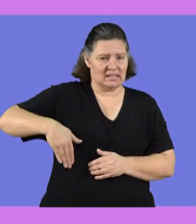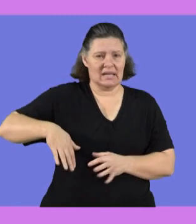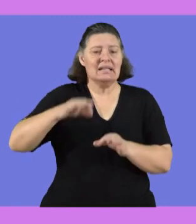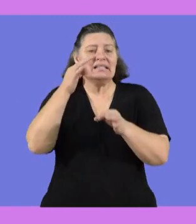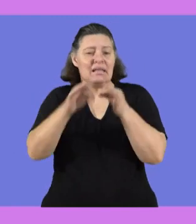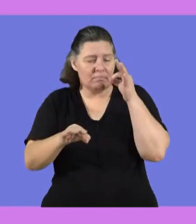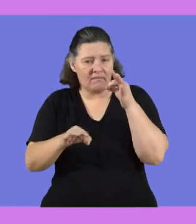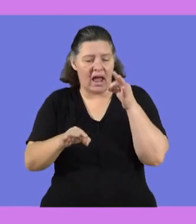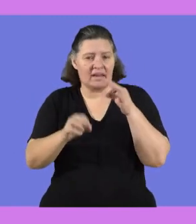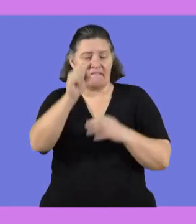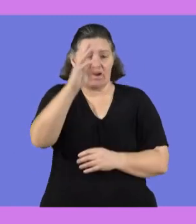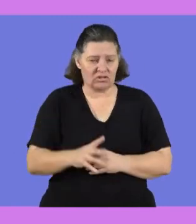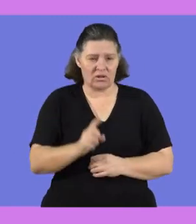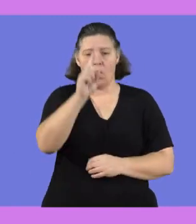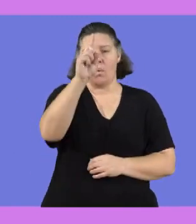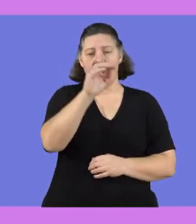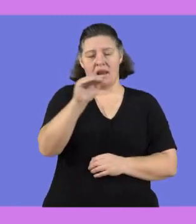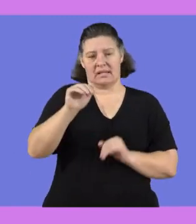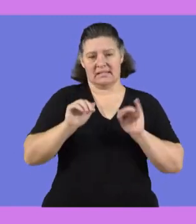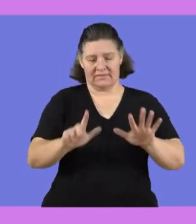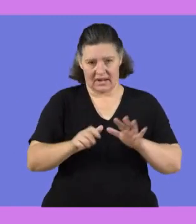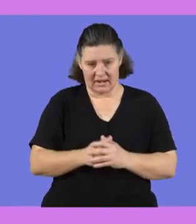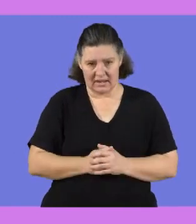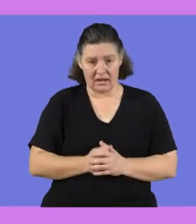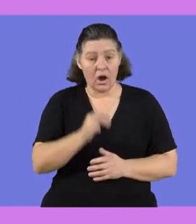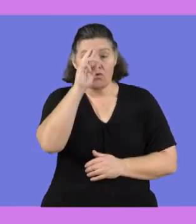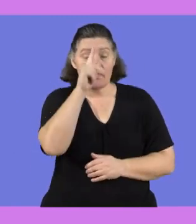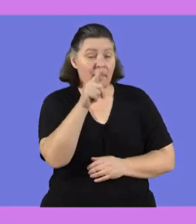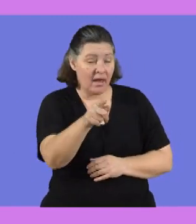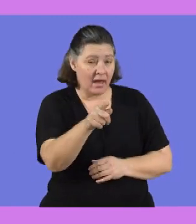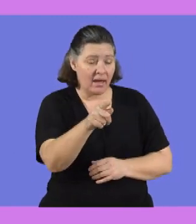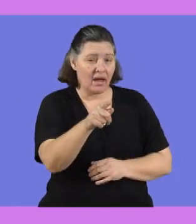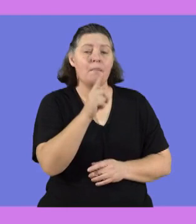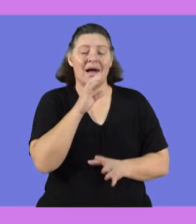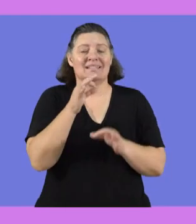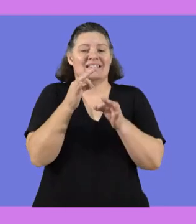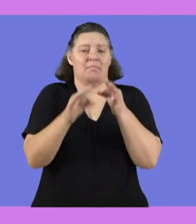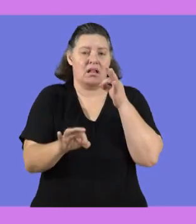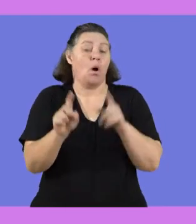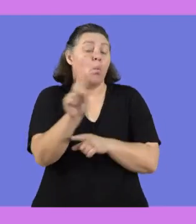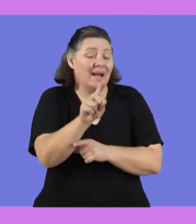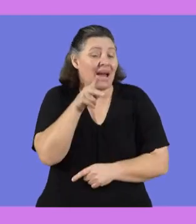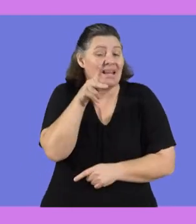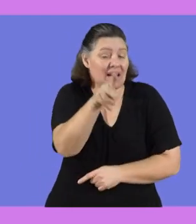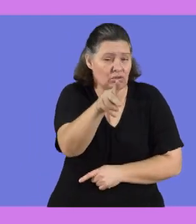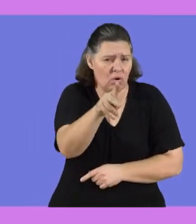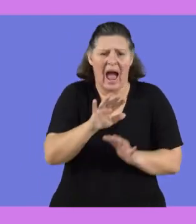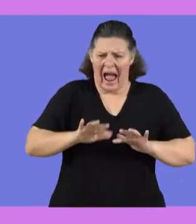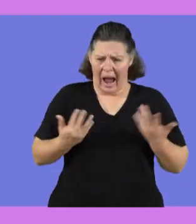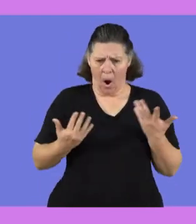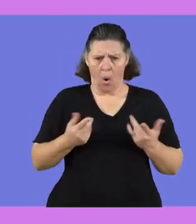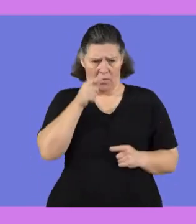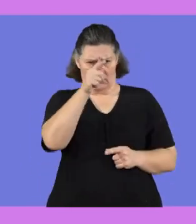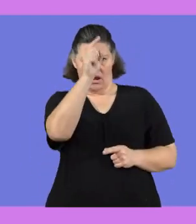not yet a ratio, as a simplified fraction, is 1:7. And remember, we said you need to simplify it as a